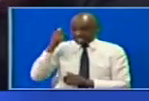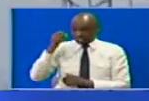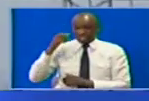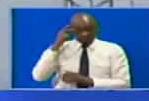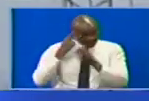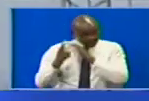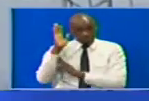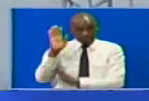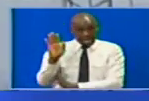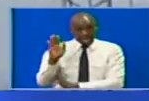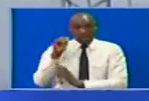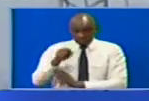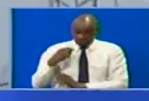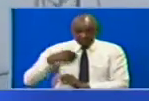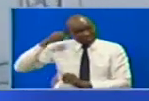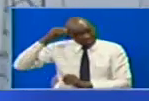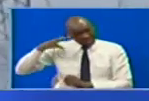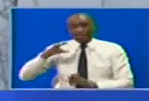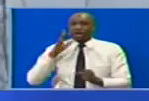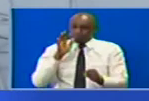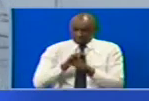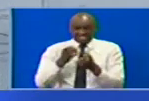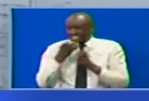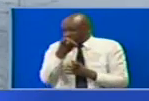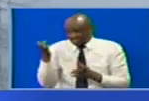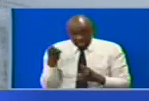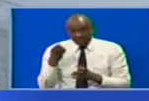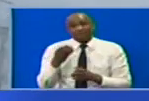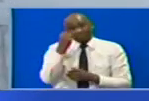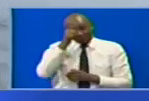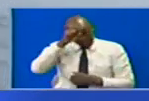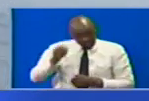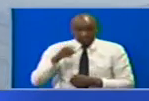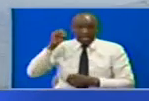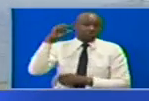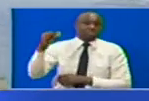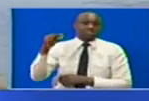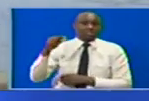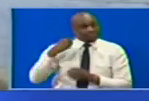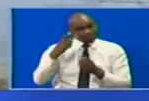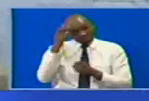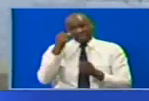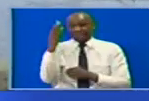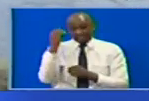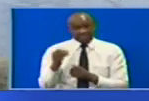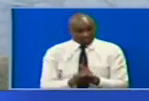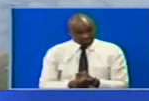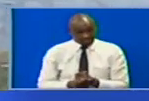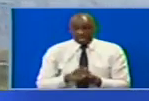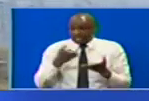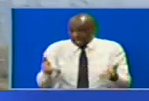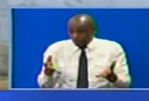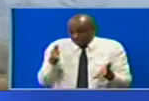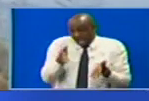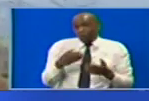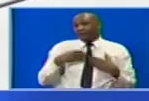vision to meet rising power demand, which is pegged at about 5,000 megawatts by 2030 against a